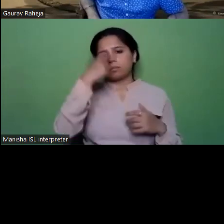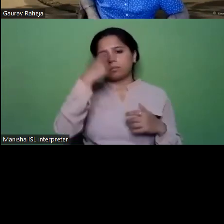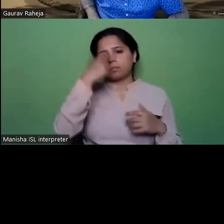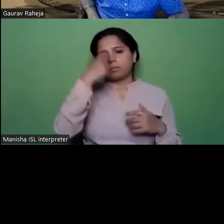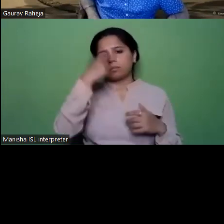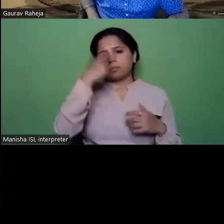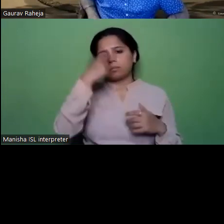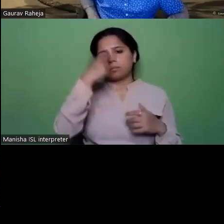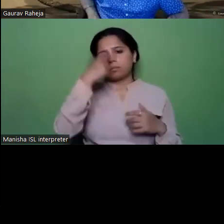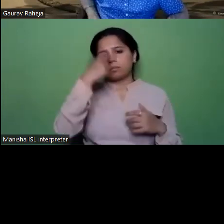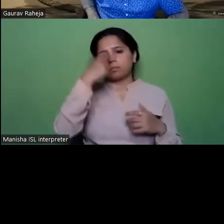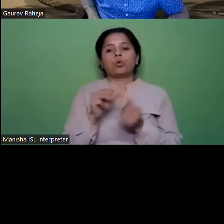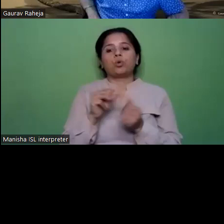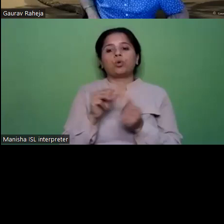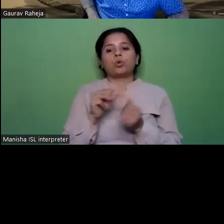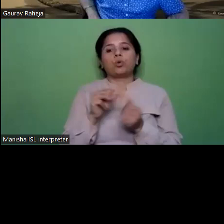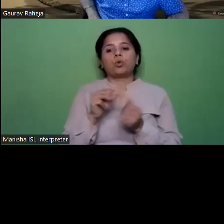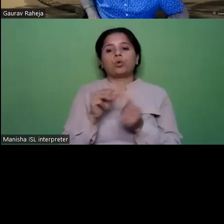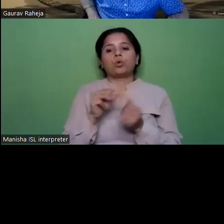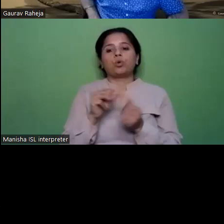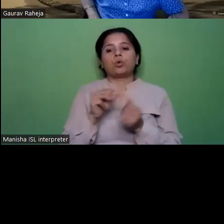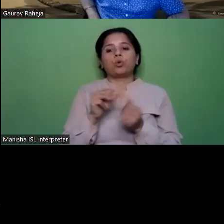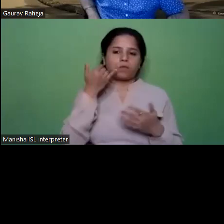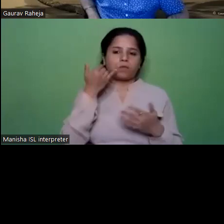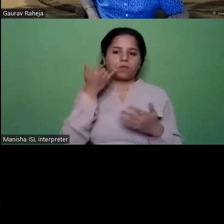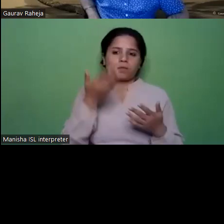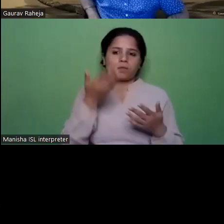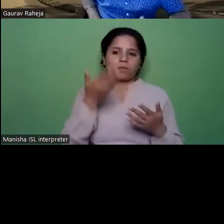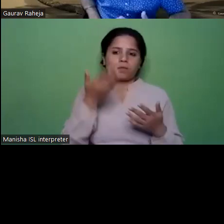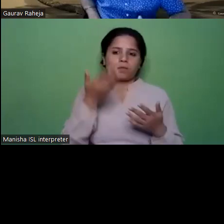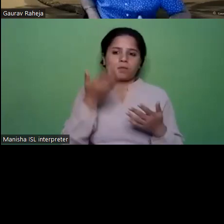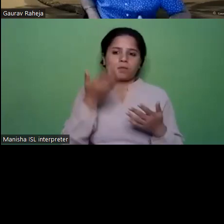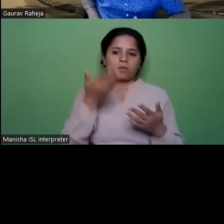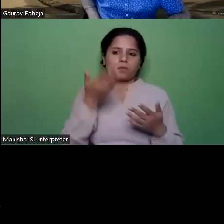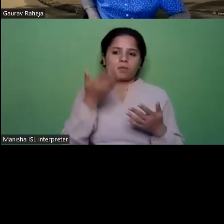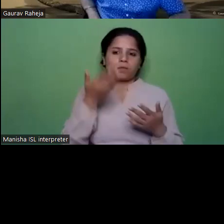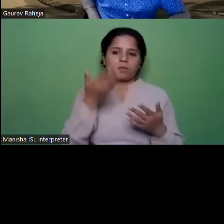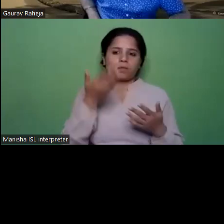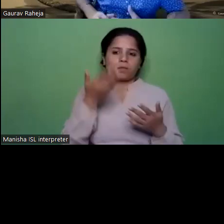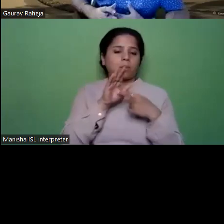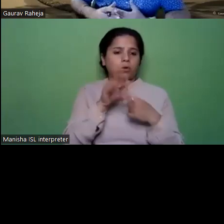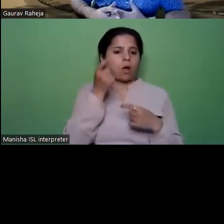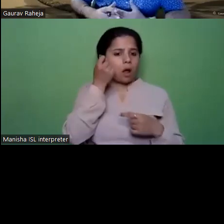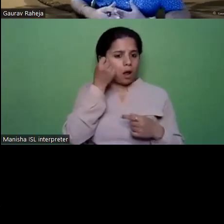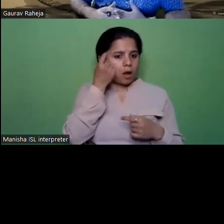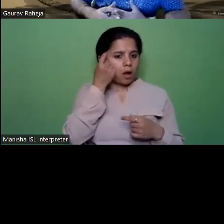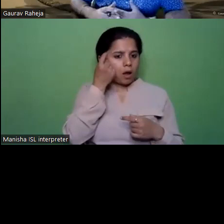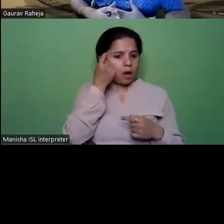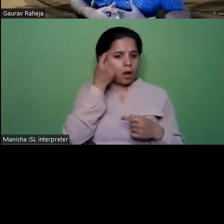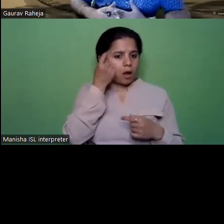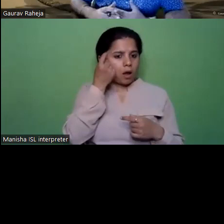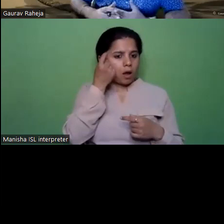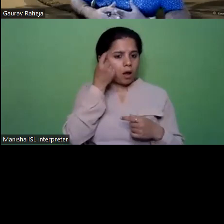we use these phones, etc. So, but this is an important example to understand that we need to design such